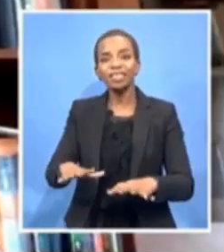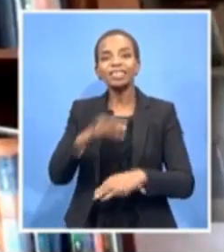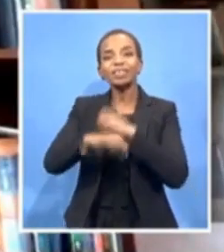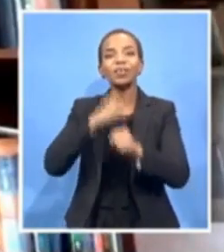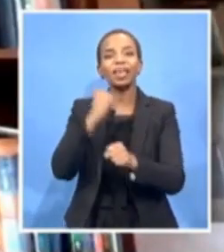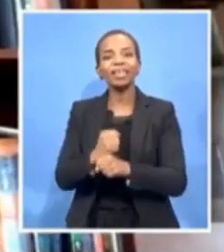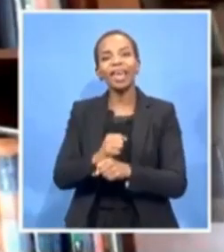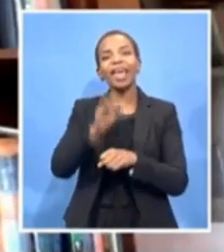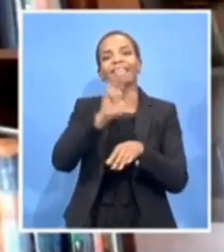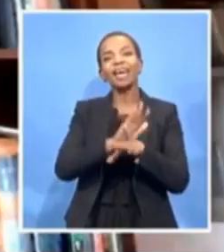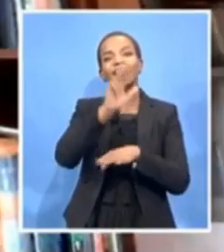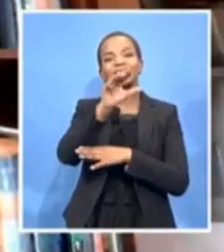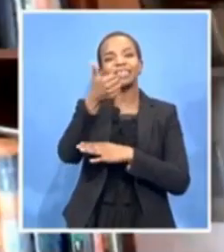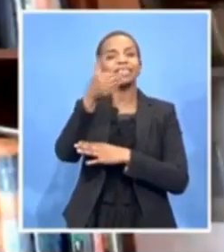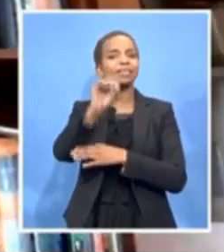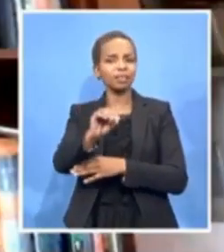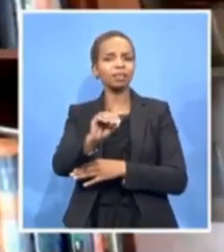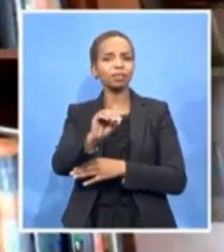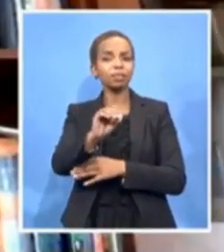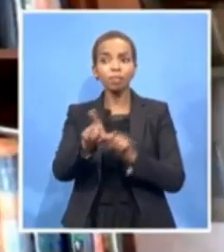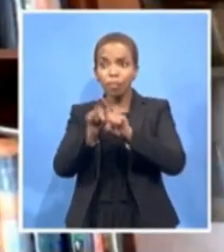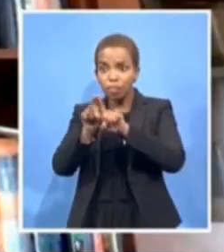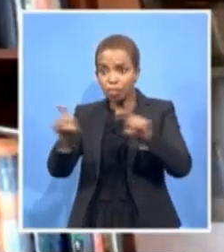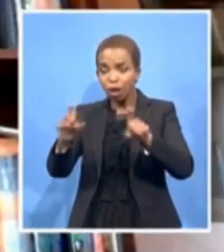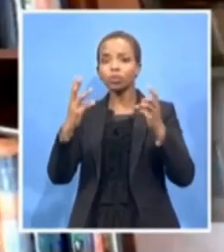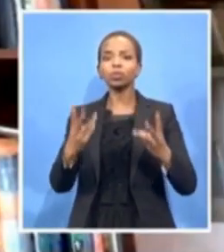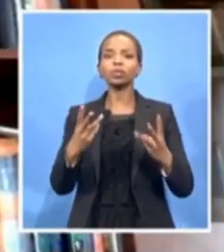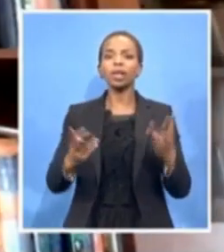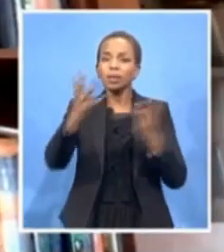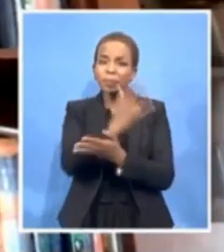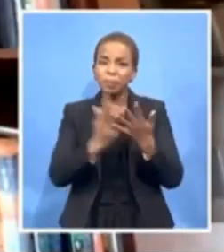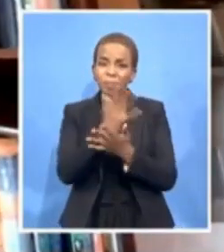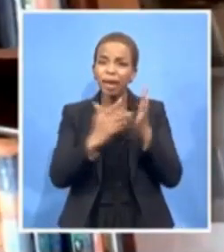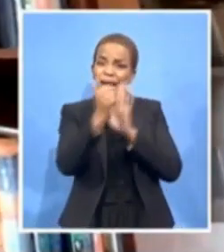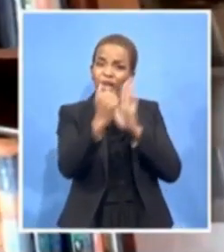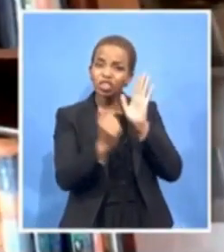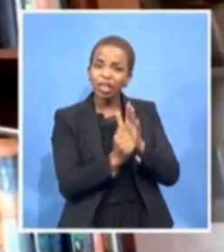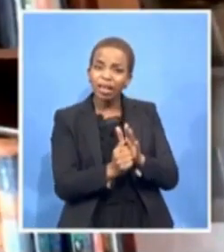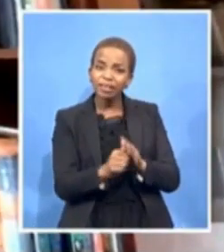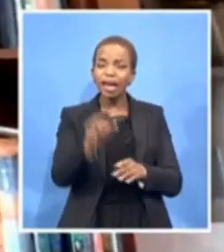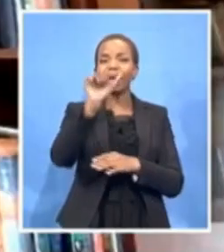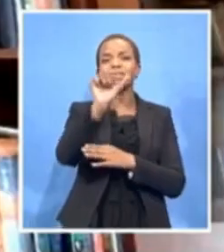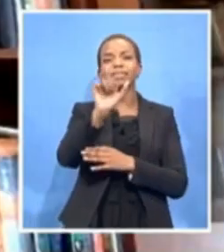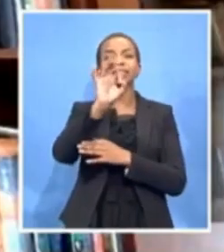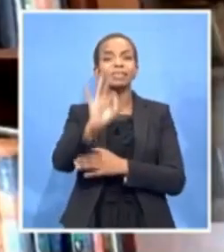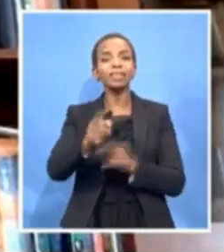talk about Agenda 2063, we must see it in the context of the lost opportunity